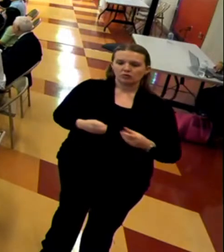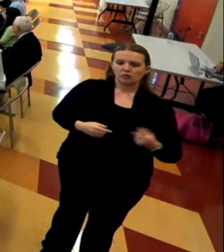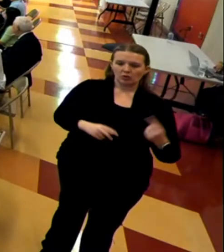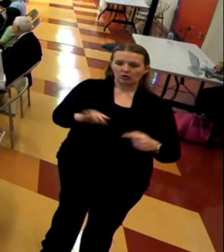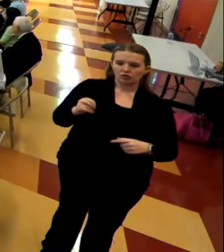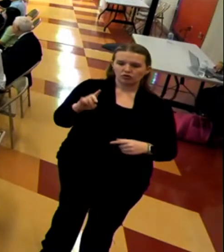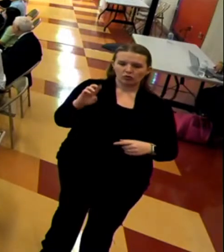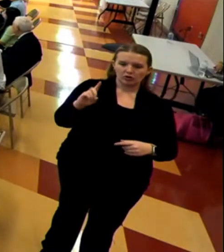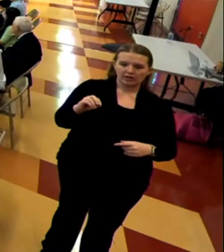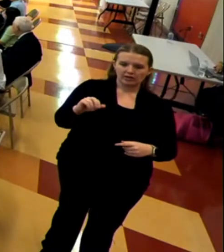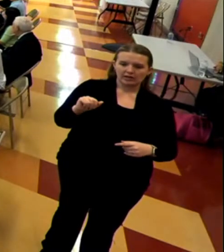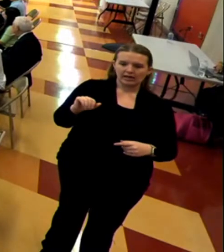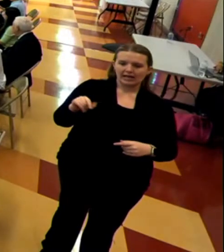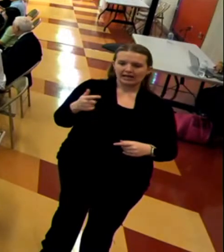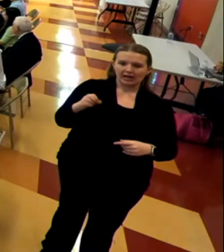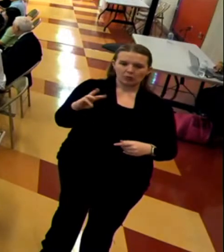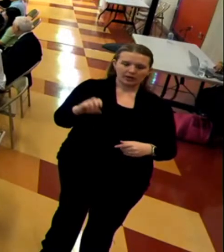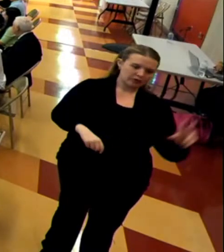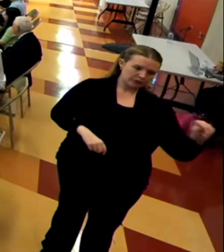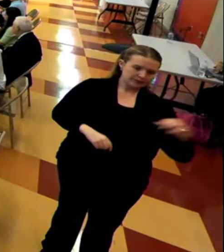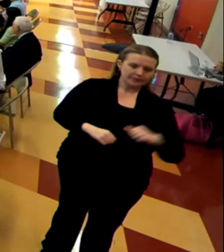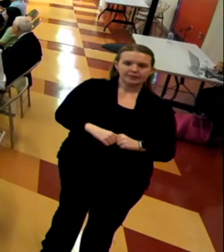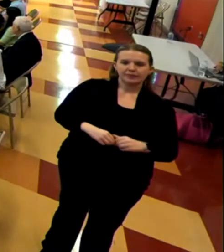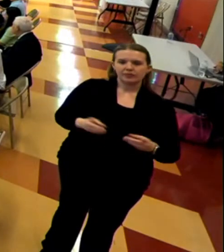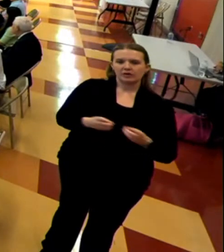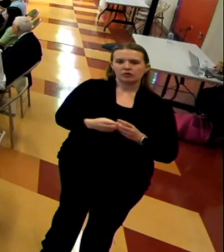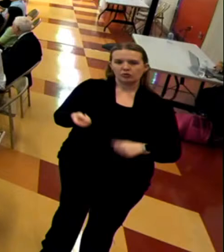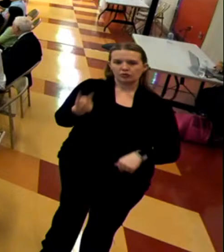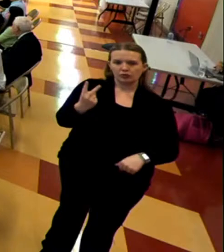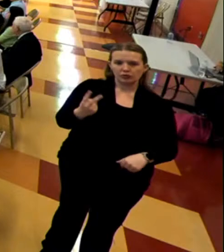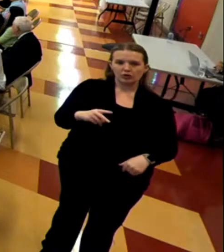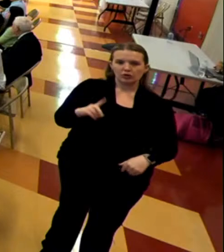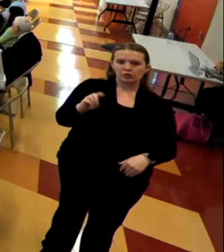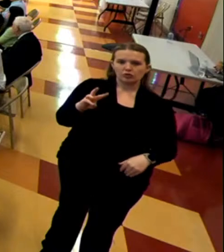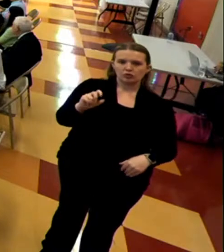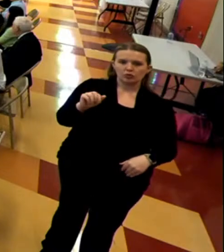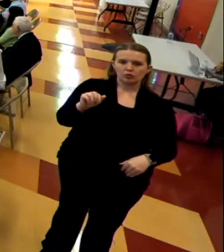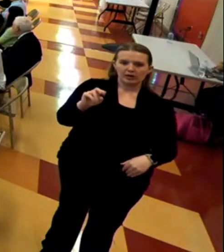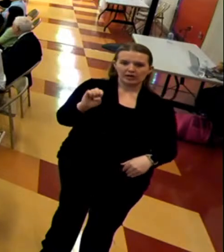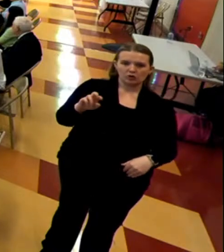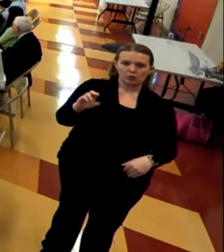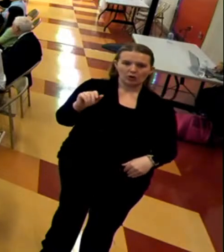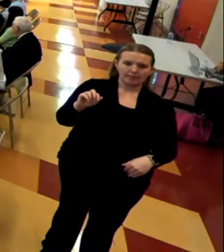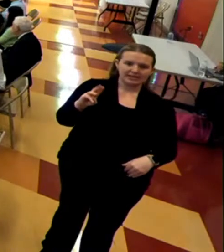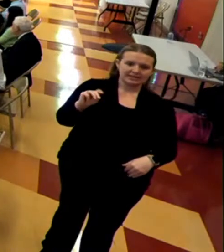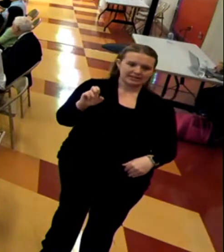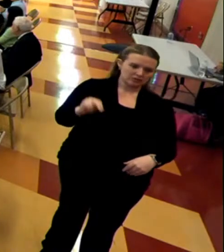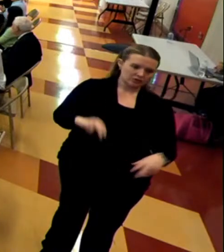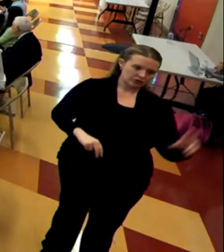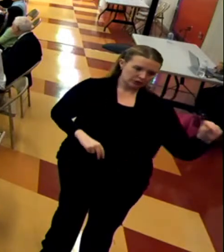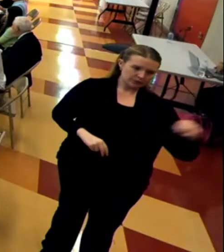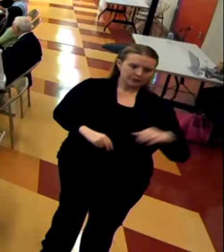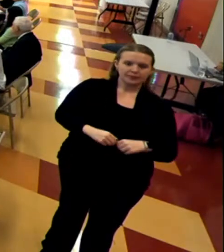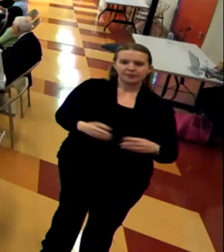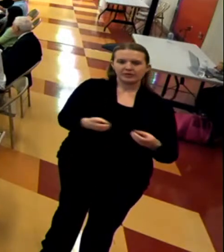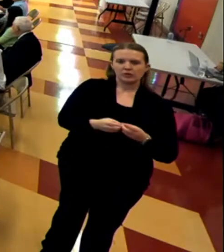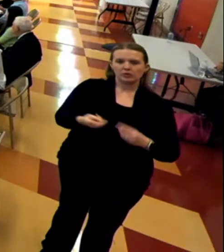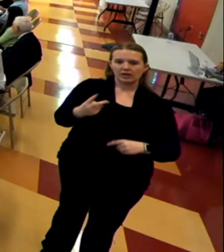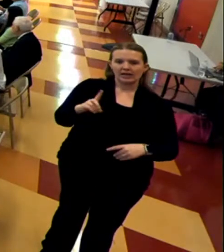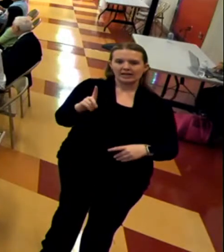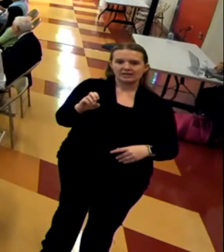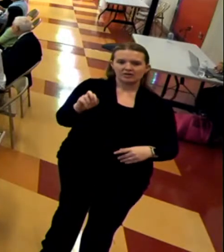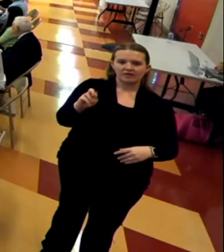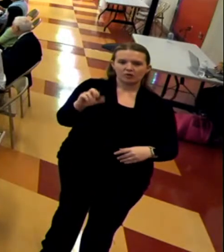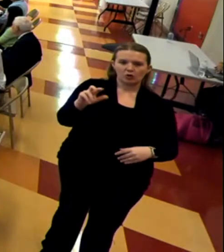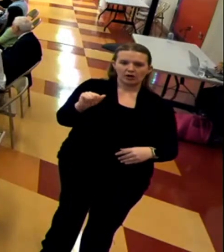Jordan Gowie. Nay. District 2, Dwayne Robinson. Nay. District 2, Deborah